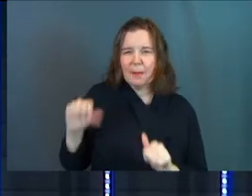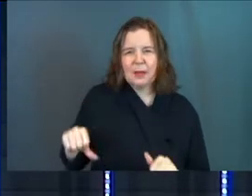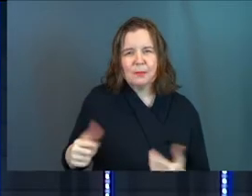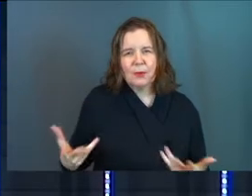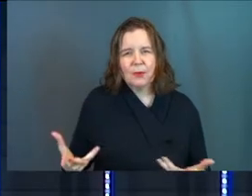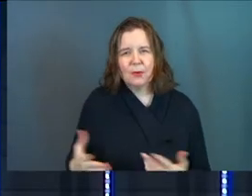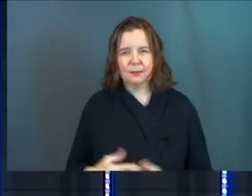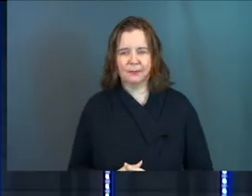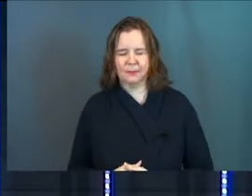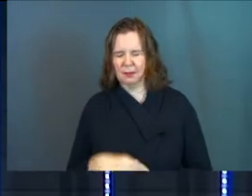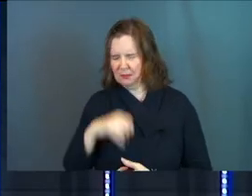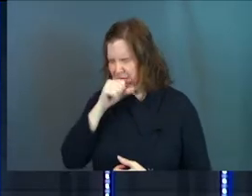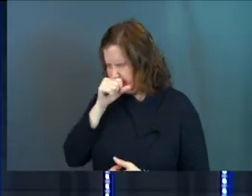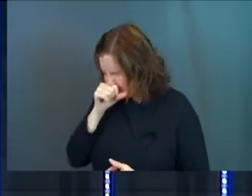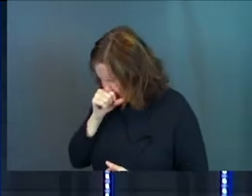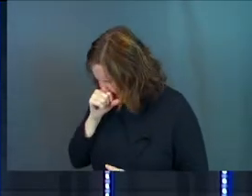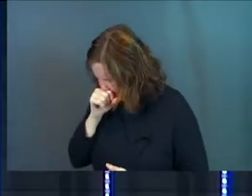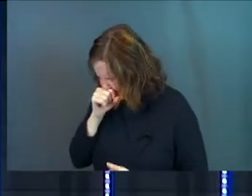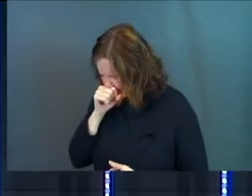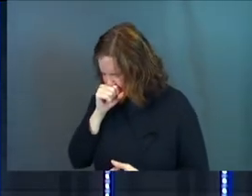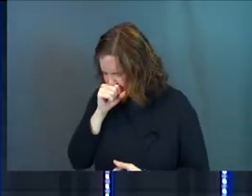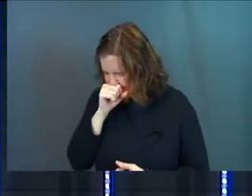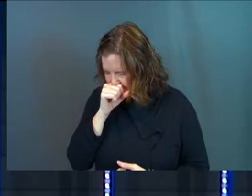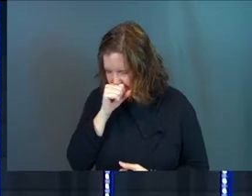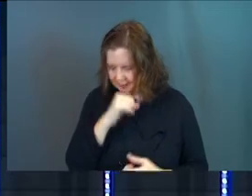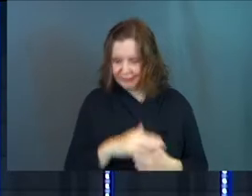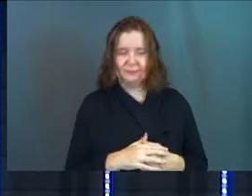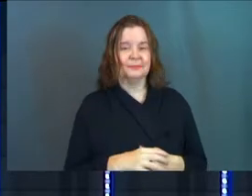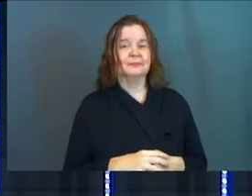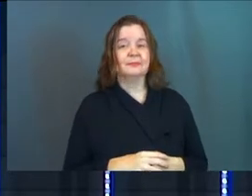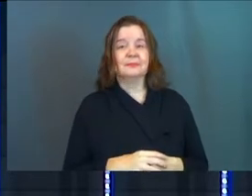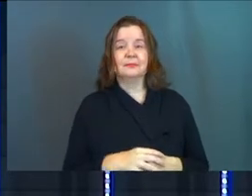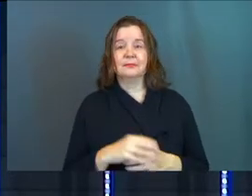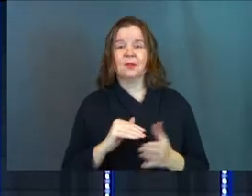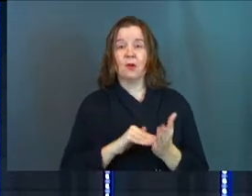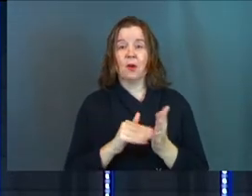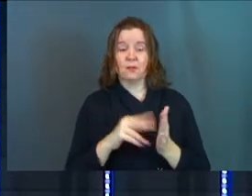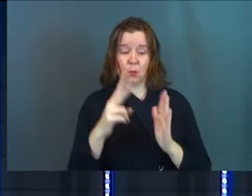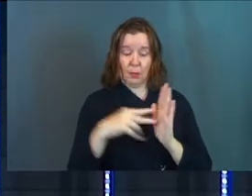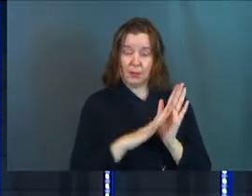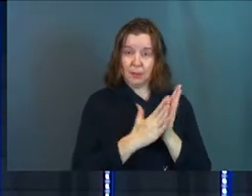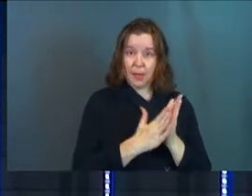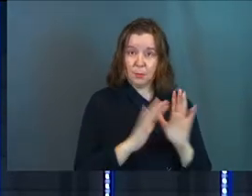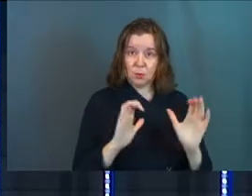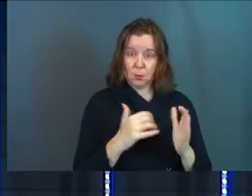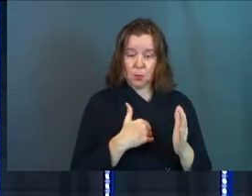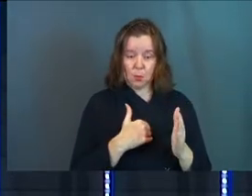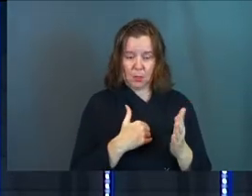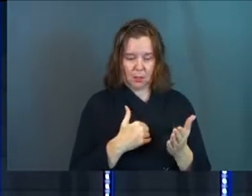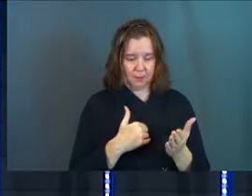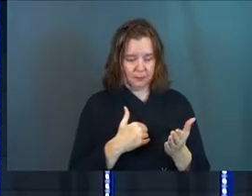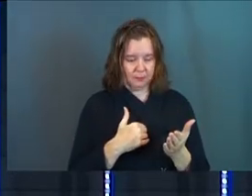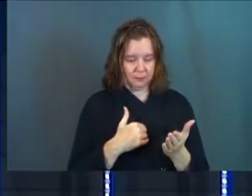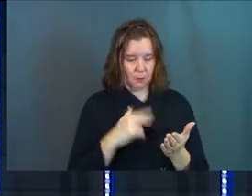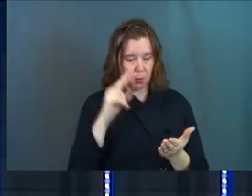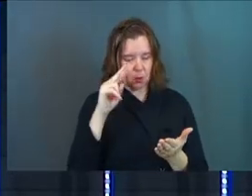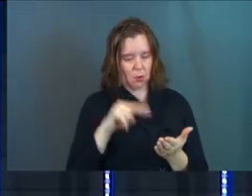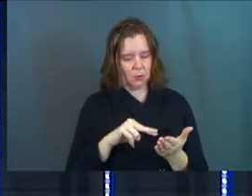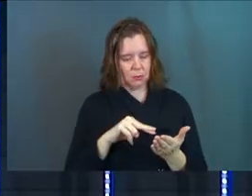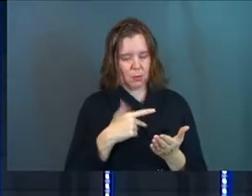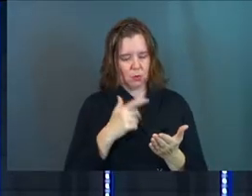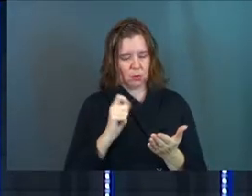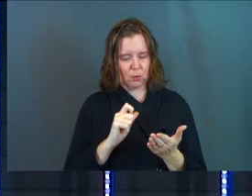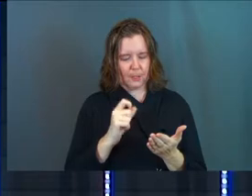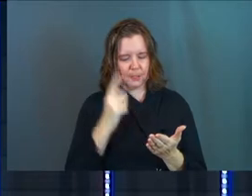possible? See, so often as Christians, we'll read the Bible and we'll do this thing where it's like we'll lift up off the page and